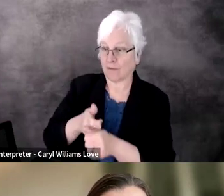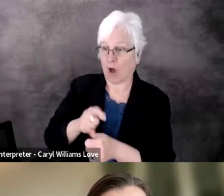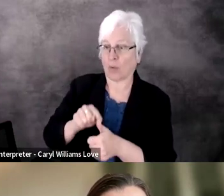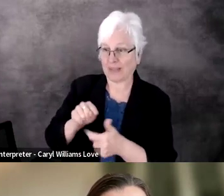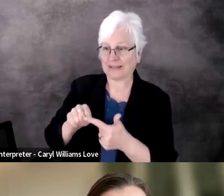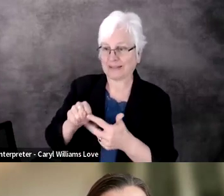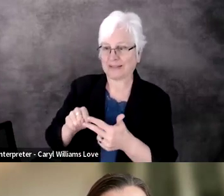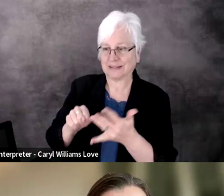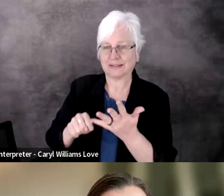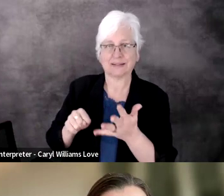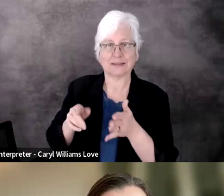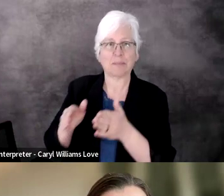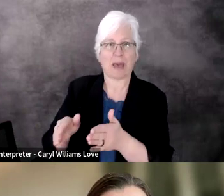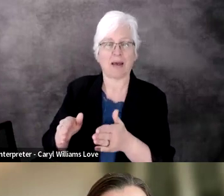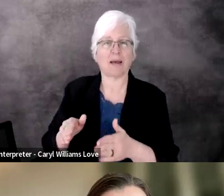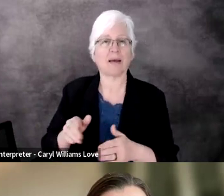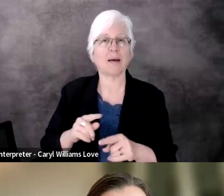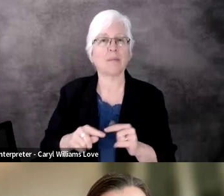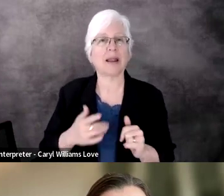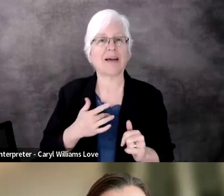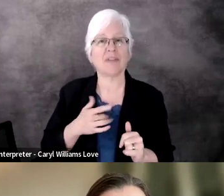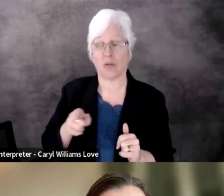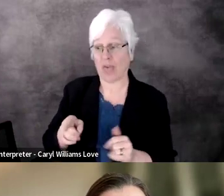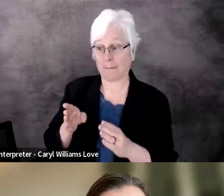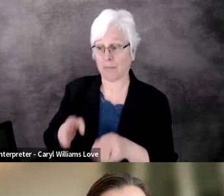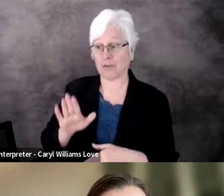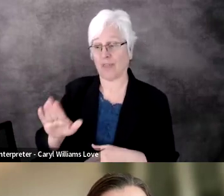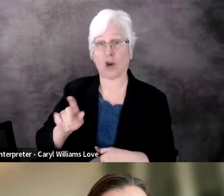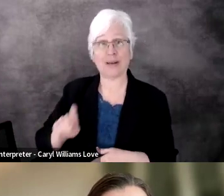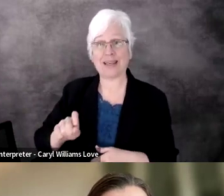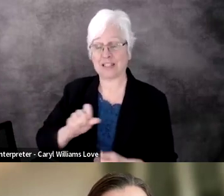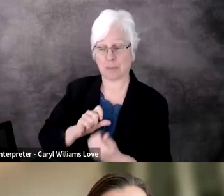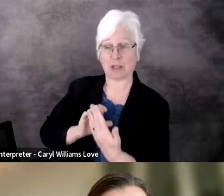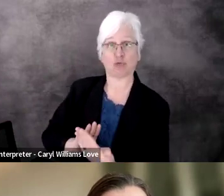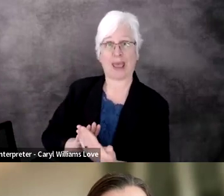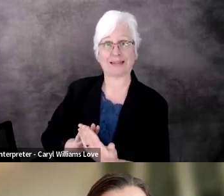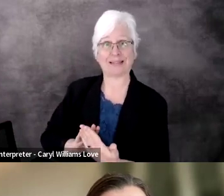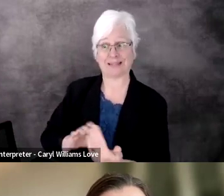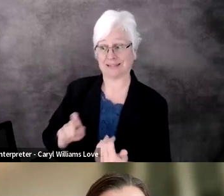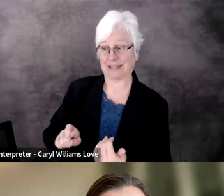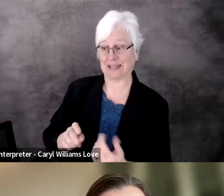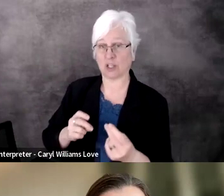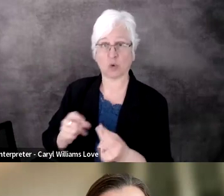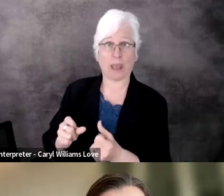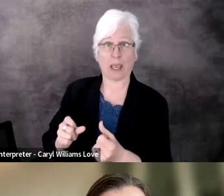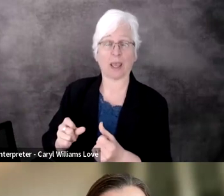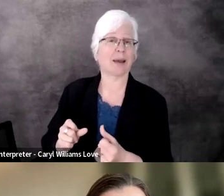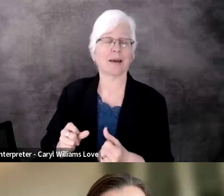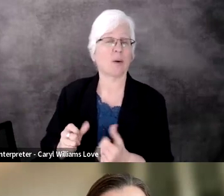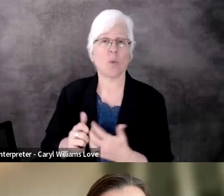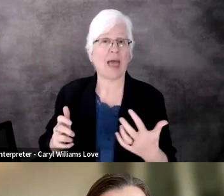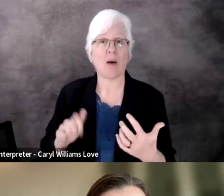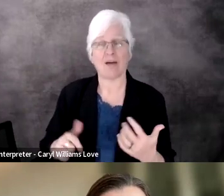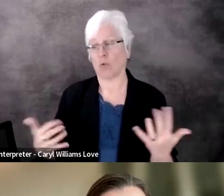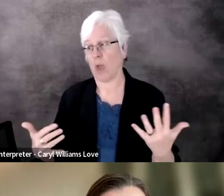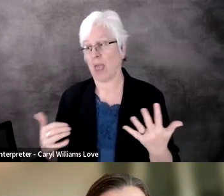that addressing those persons' needs as quickly as possible without the big weight in between